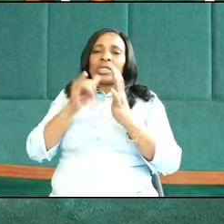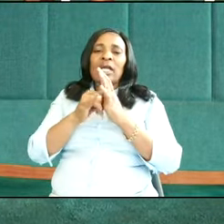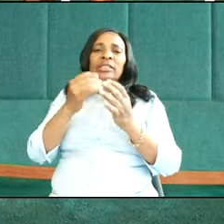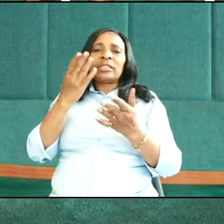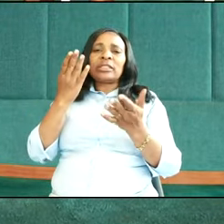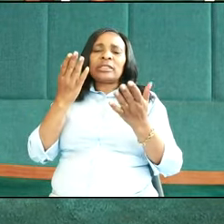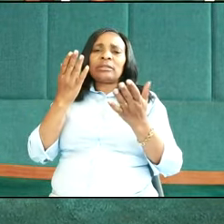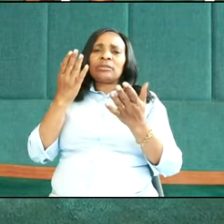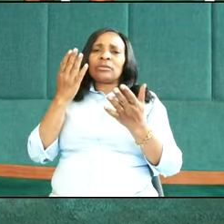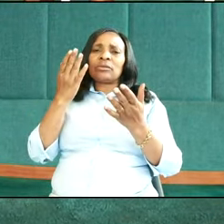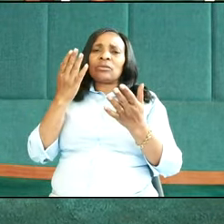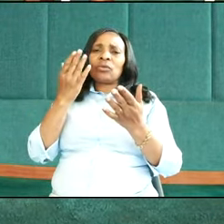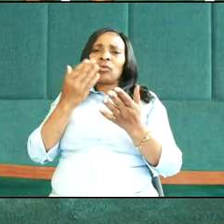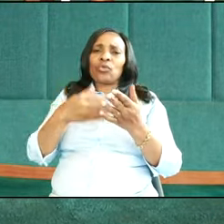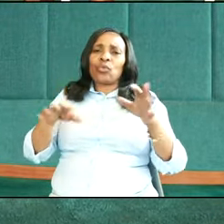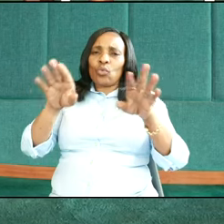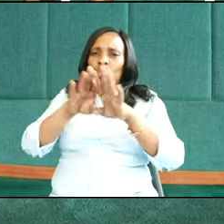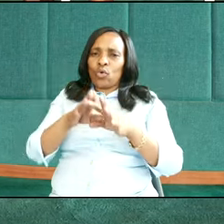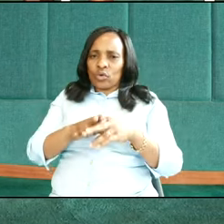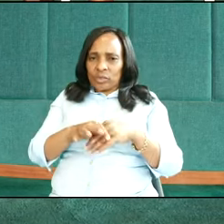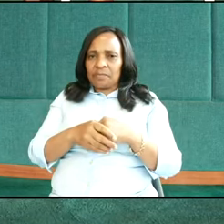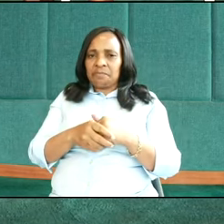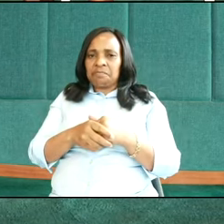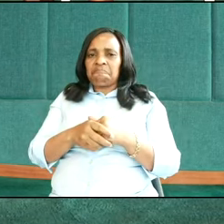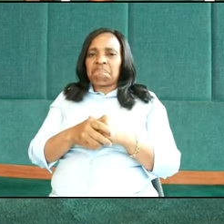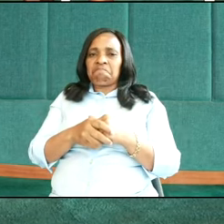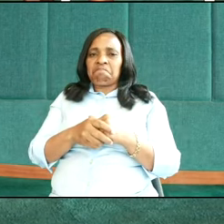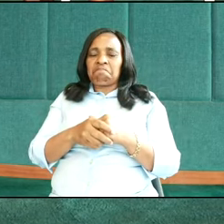there, just to conclude, the further insight.